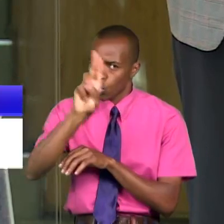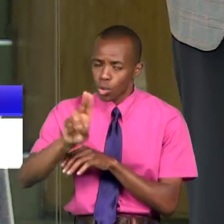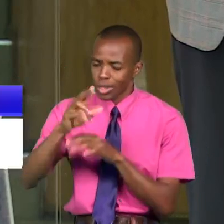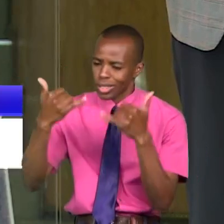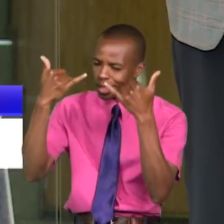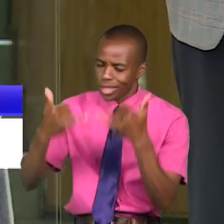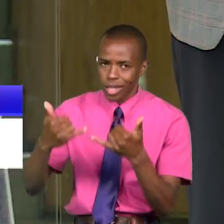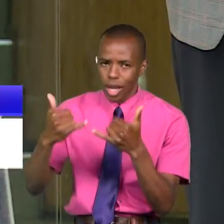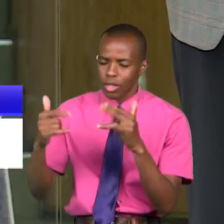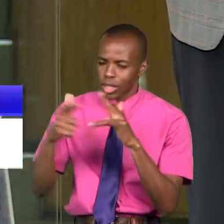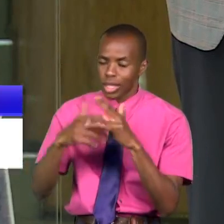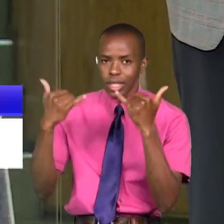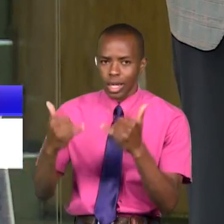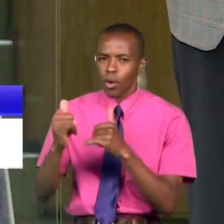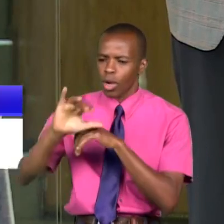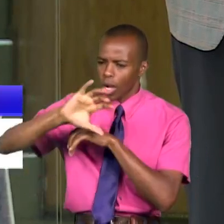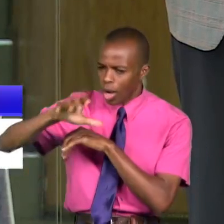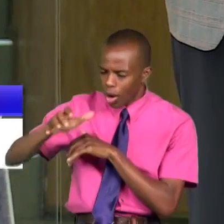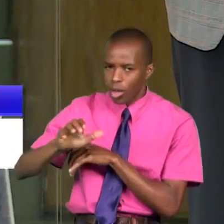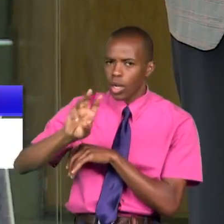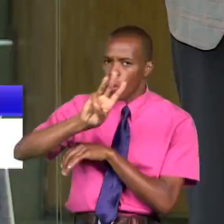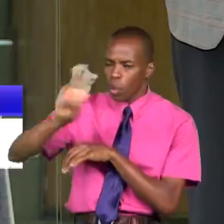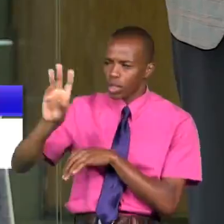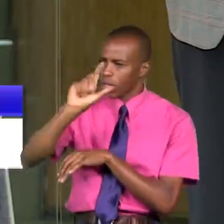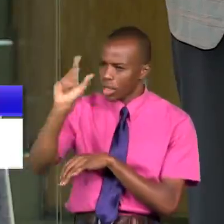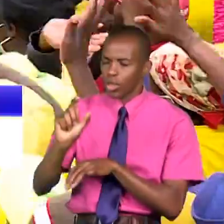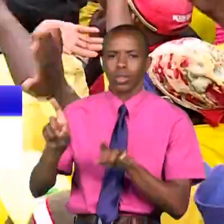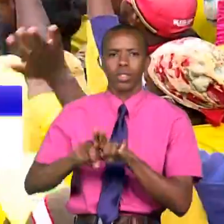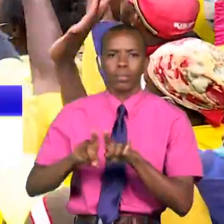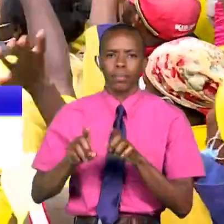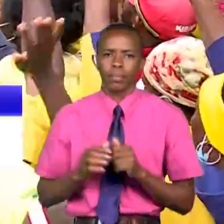now to the counties in the Lake Region as well.